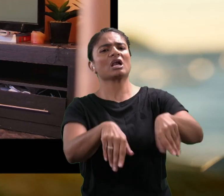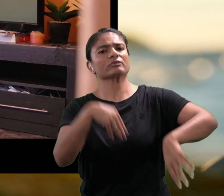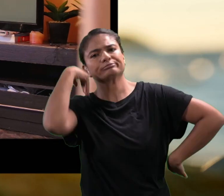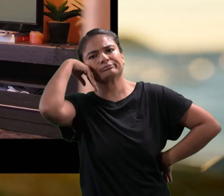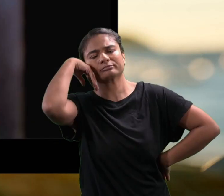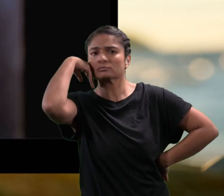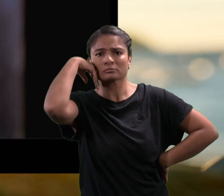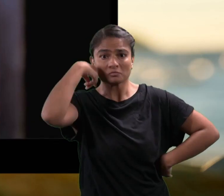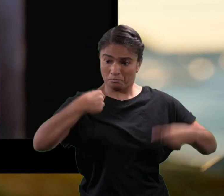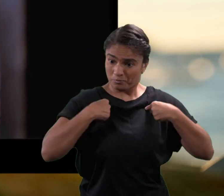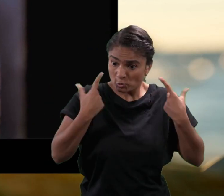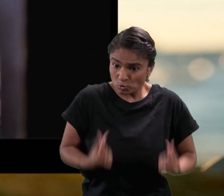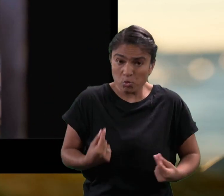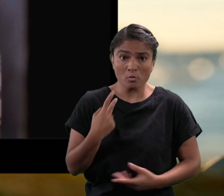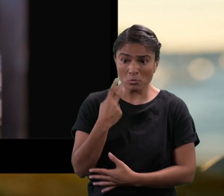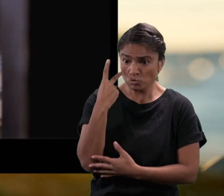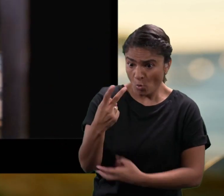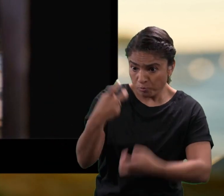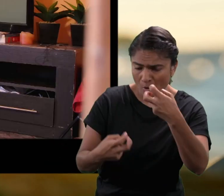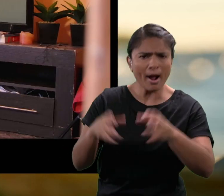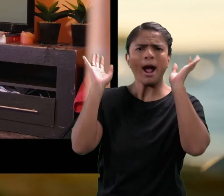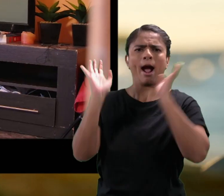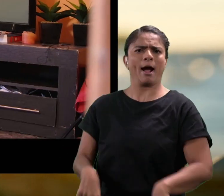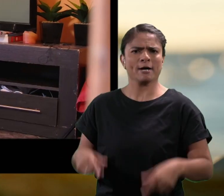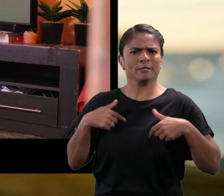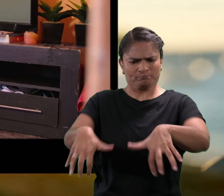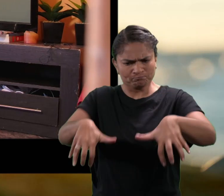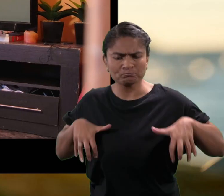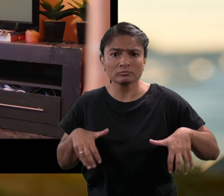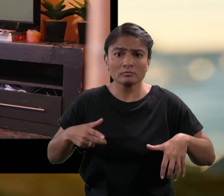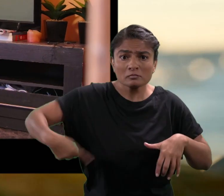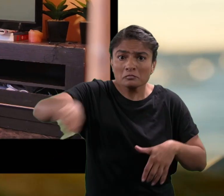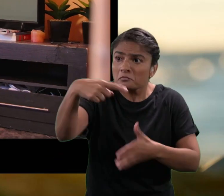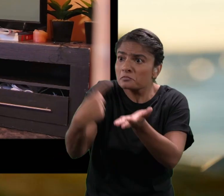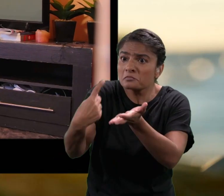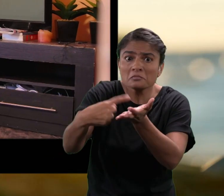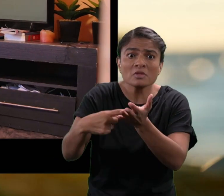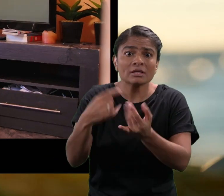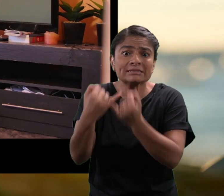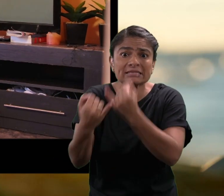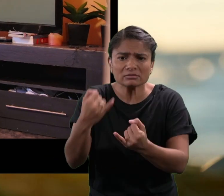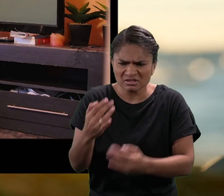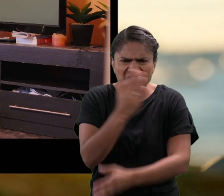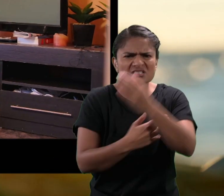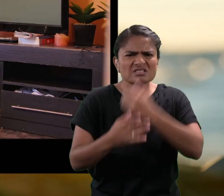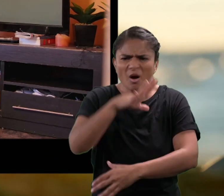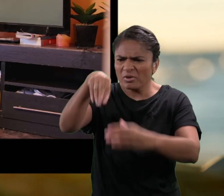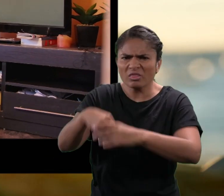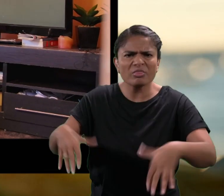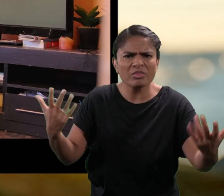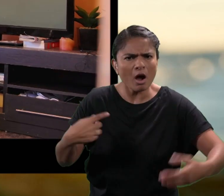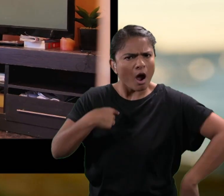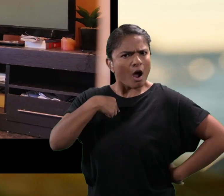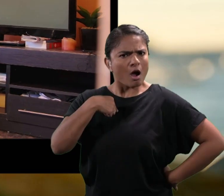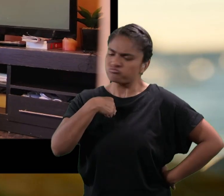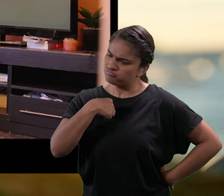something about it, you know. And that is what I did. I saw ukuthi hayi man xa kuthethwa ngesex abantu aba-disabled aba-includwa kwezo conversations,